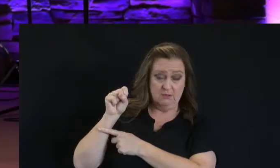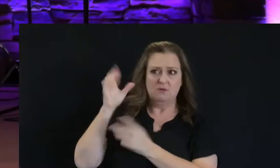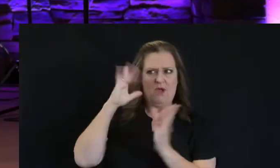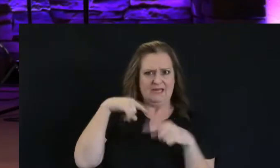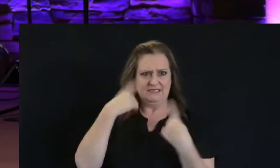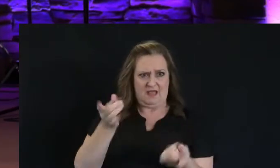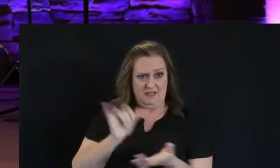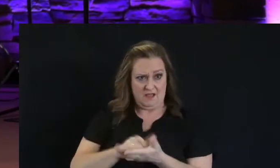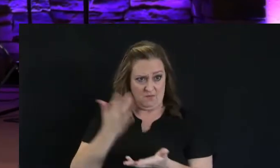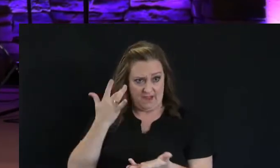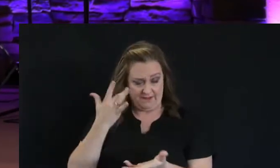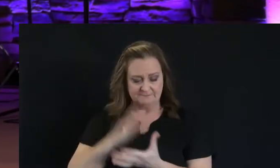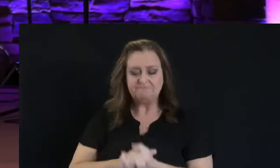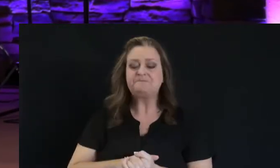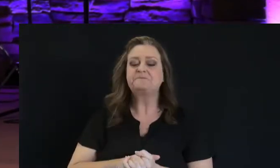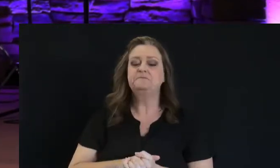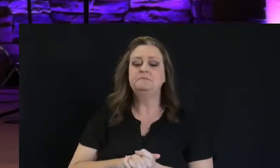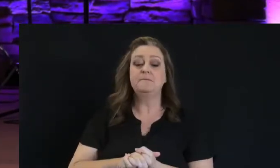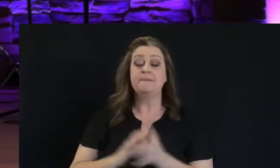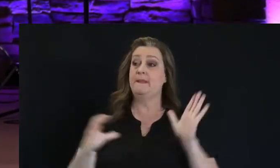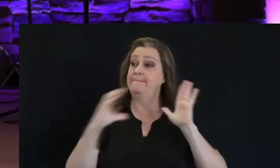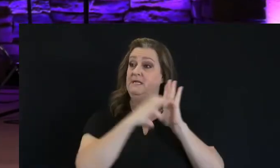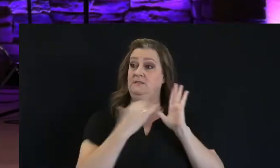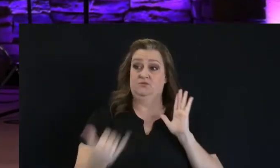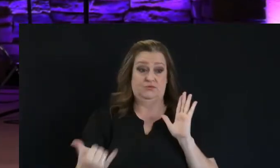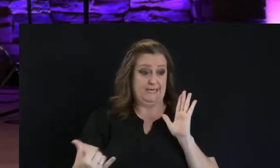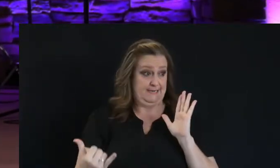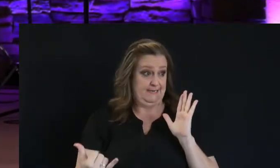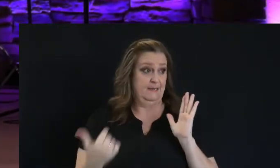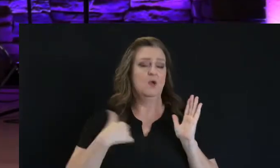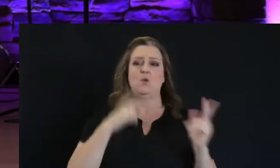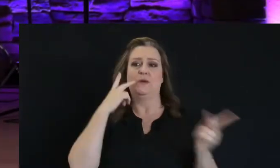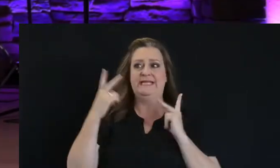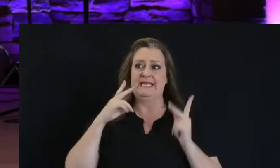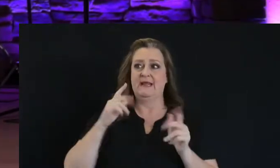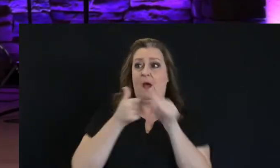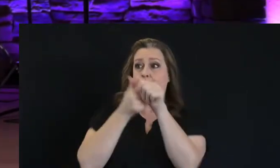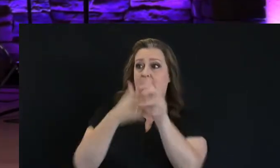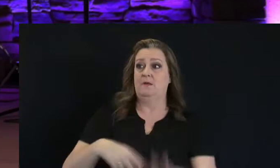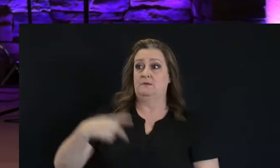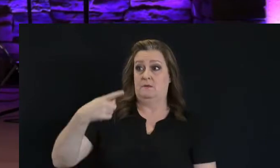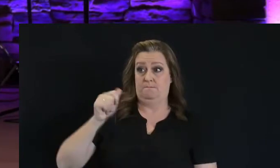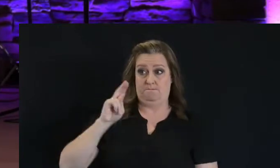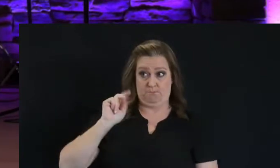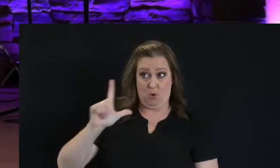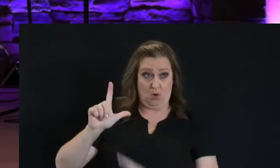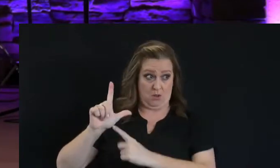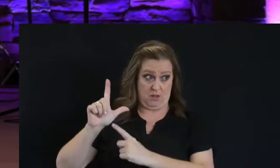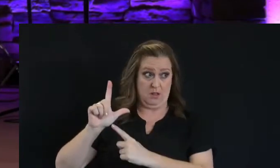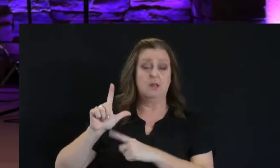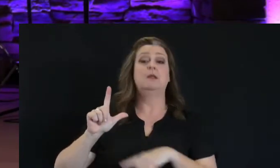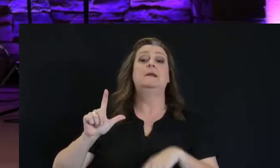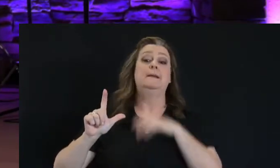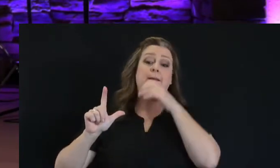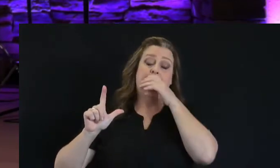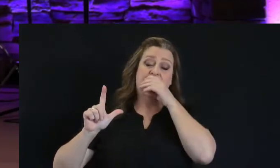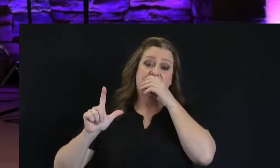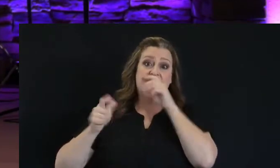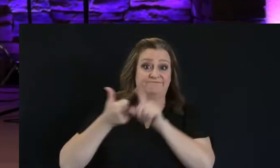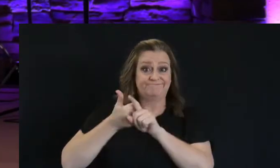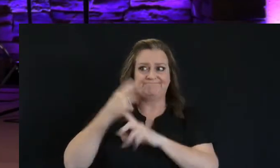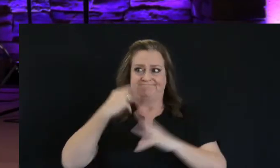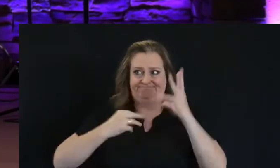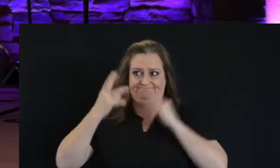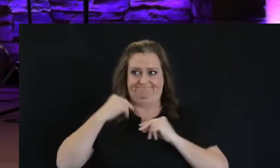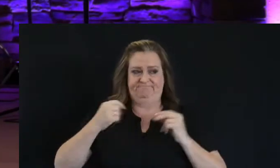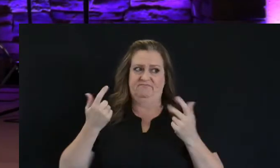you all that? Because in our passage today, we see the Apostle Paul, who has been